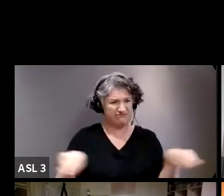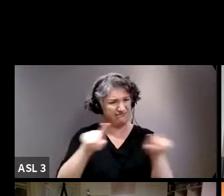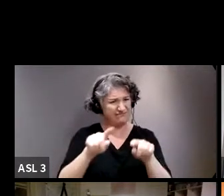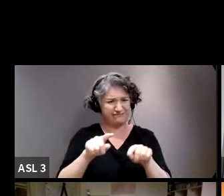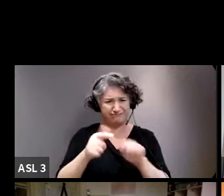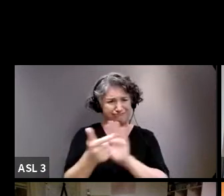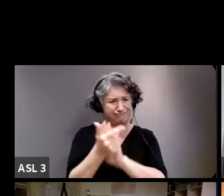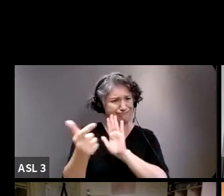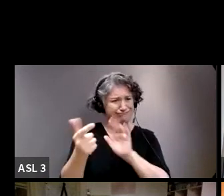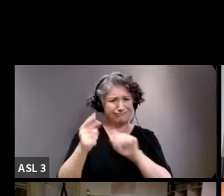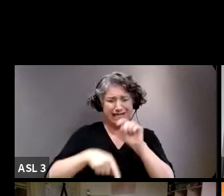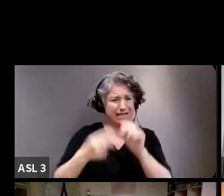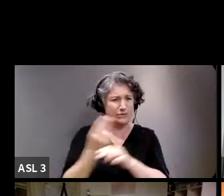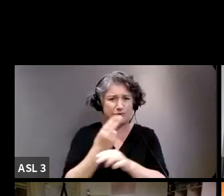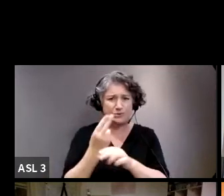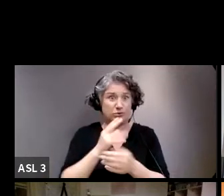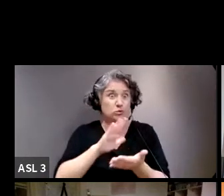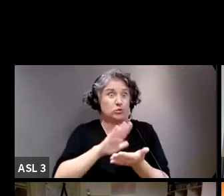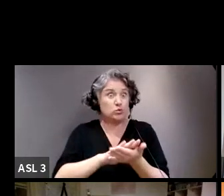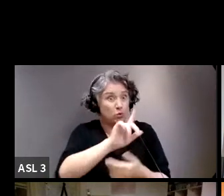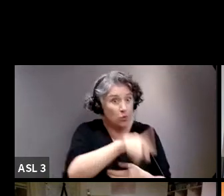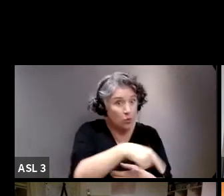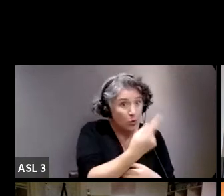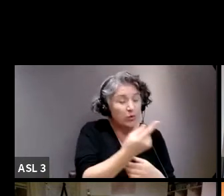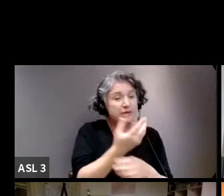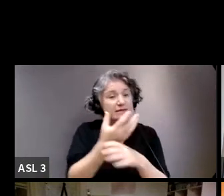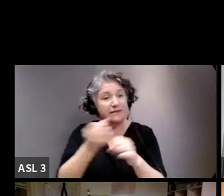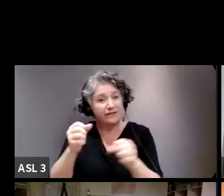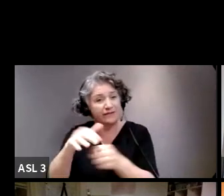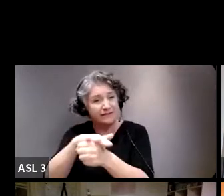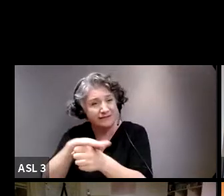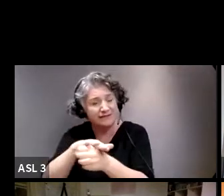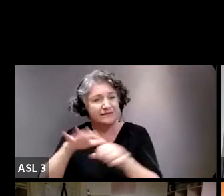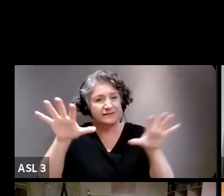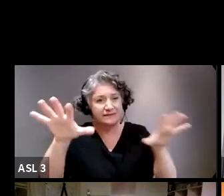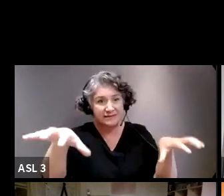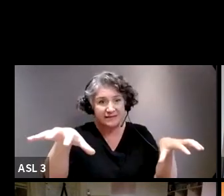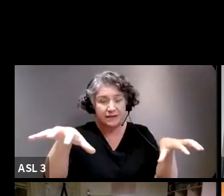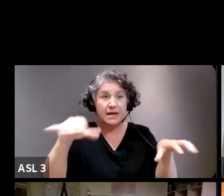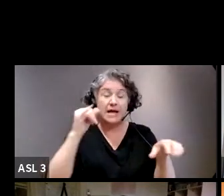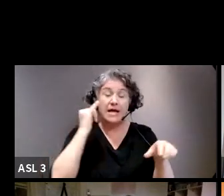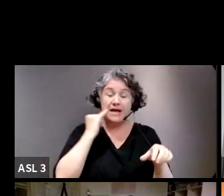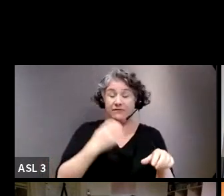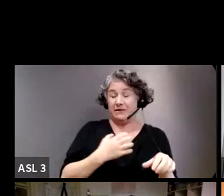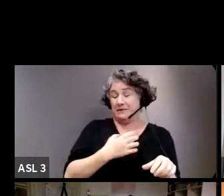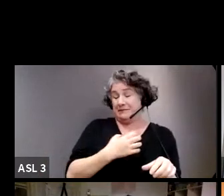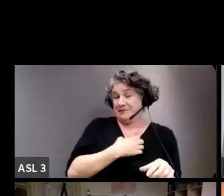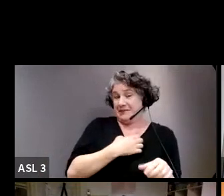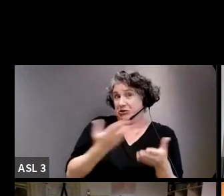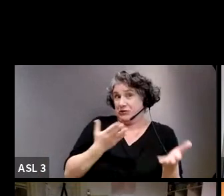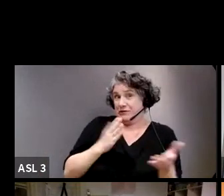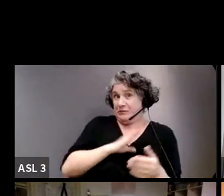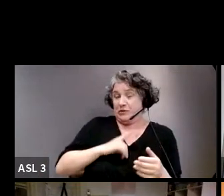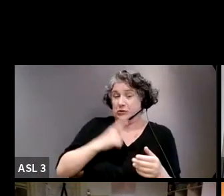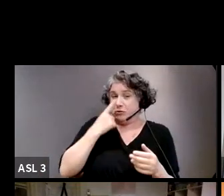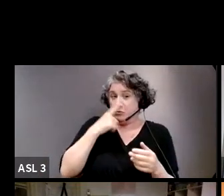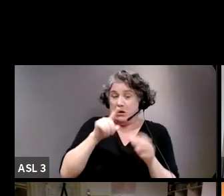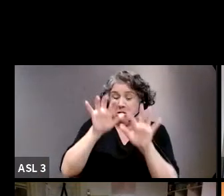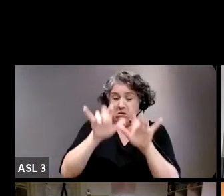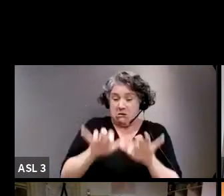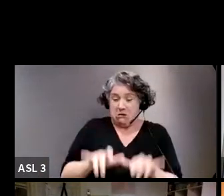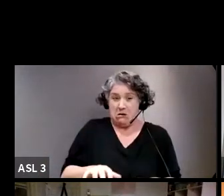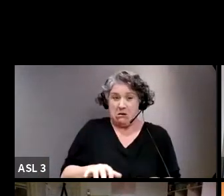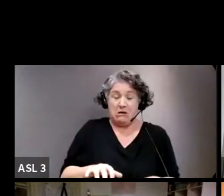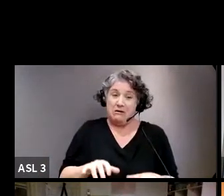that if the police services board felt so inclined to write a letter to minister mulrooney